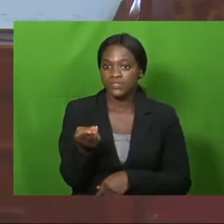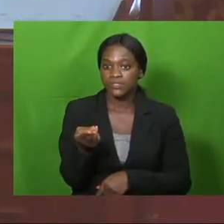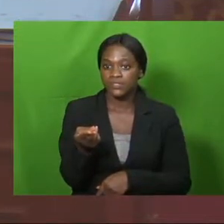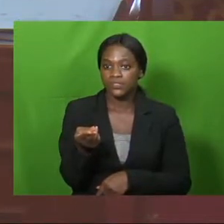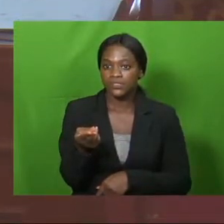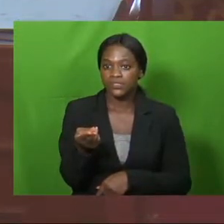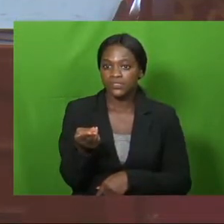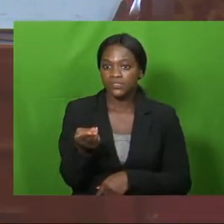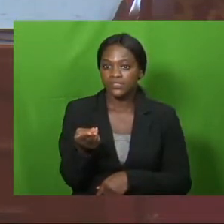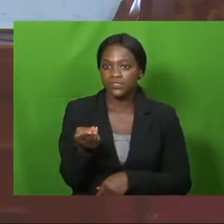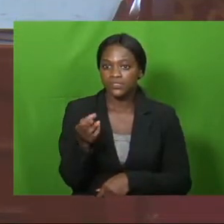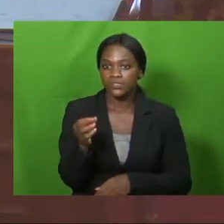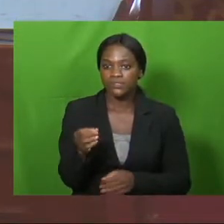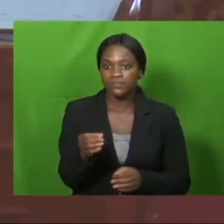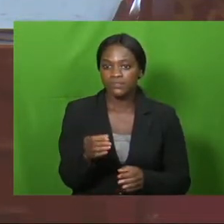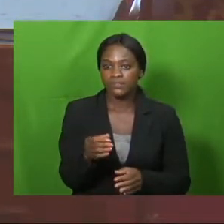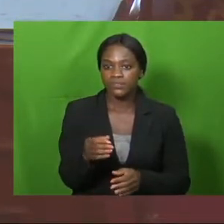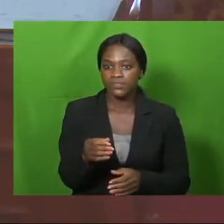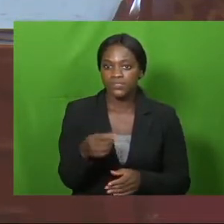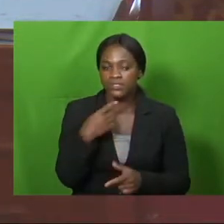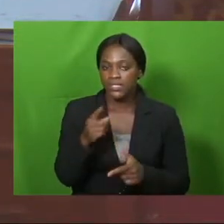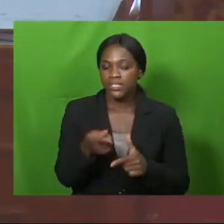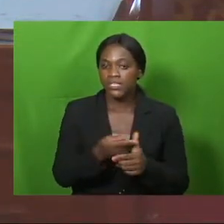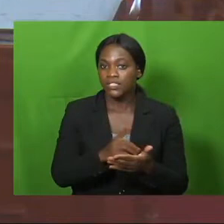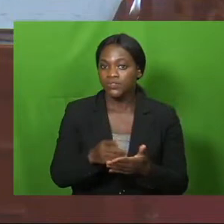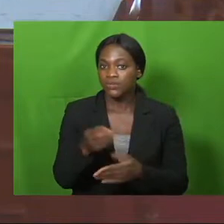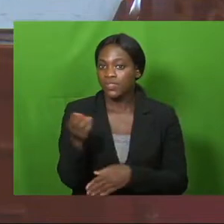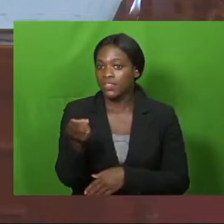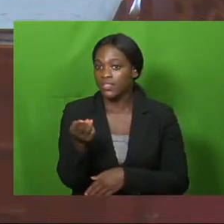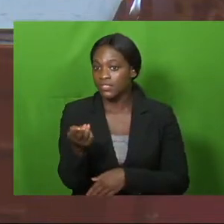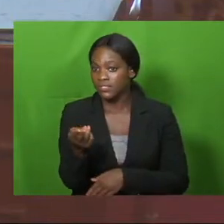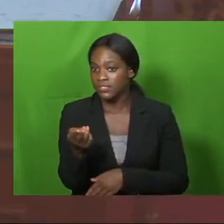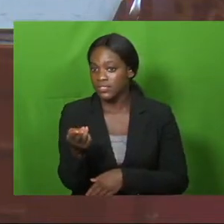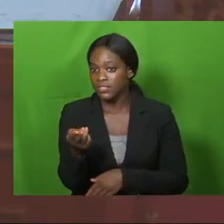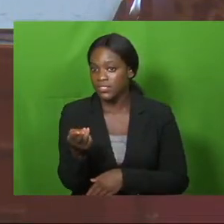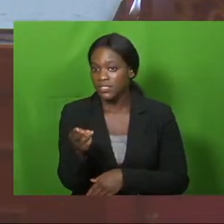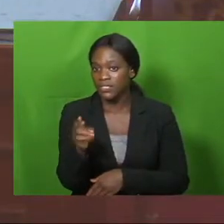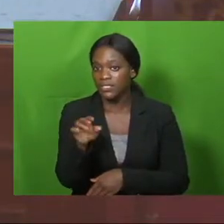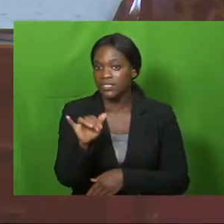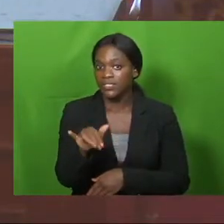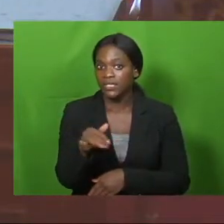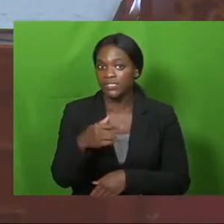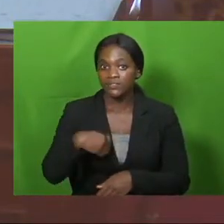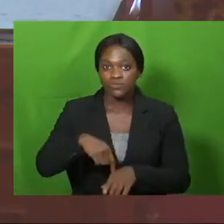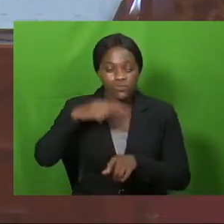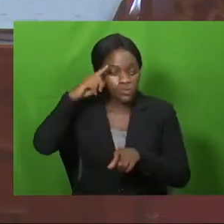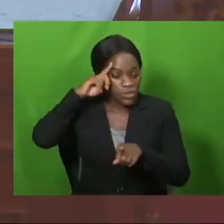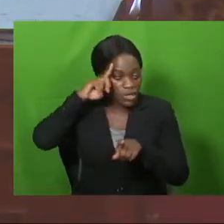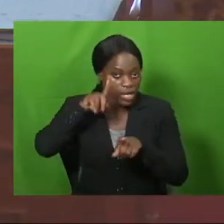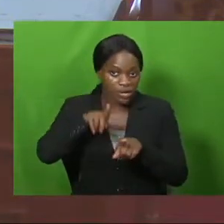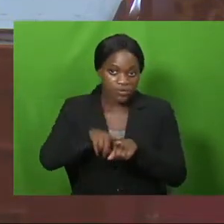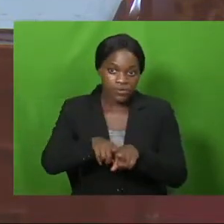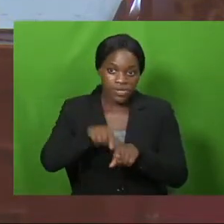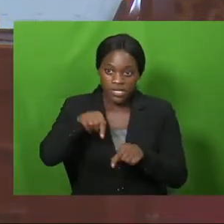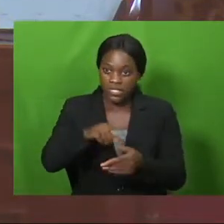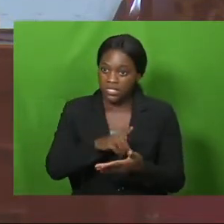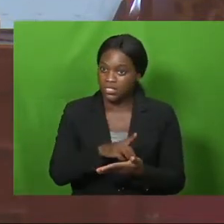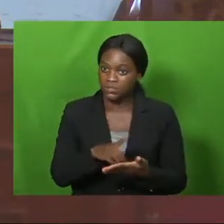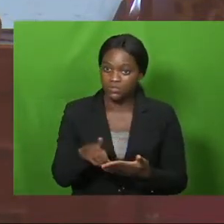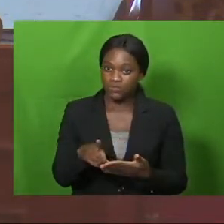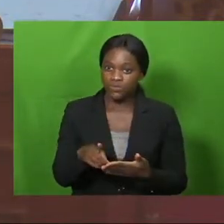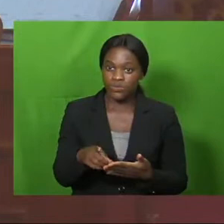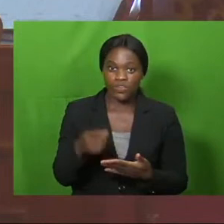Thursday. Next week, Thursday. That is what was agreed upon. So this week